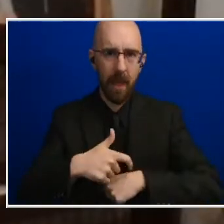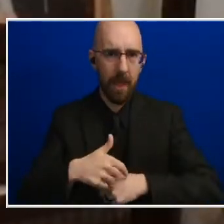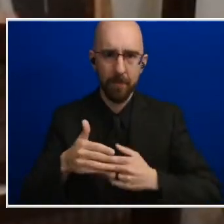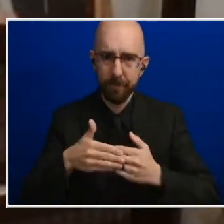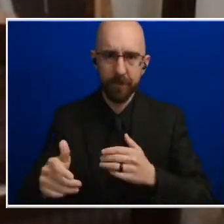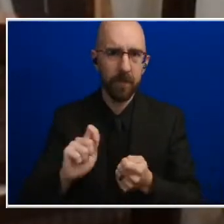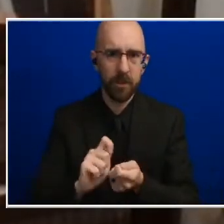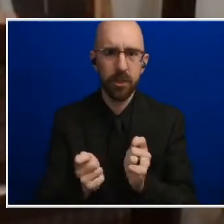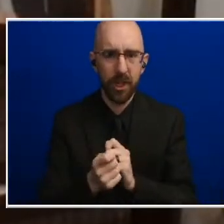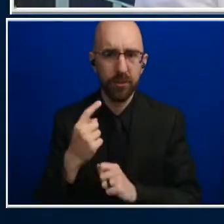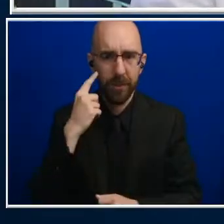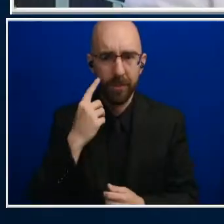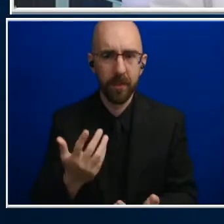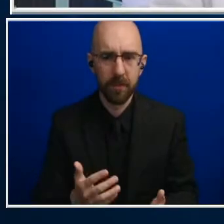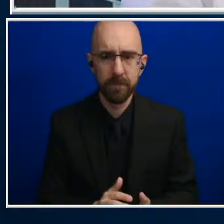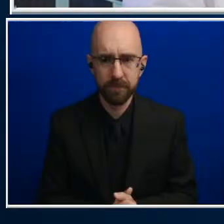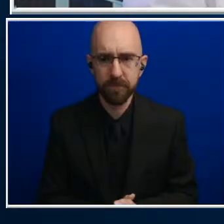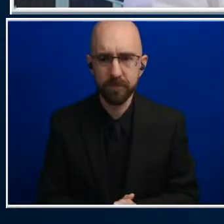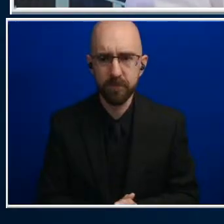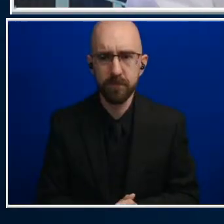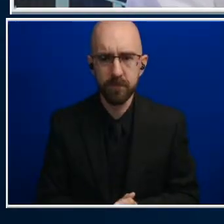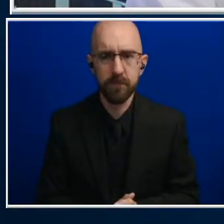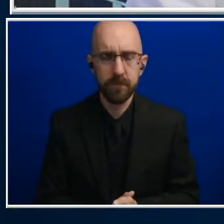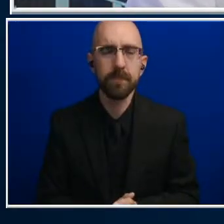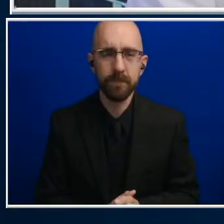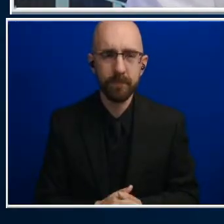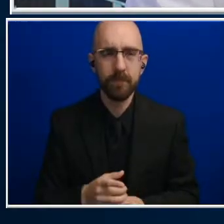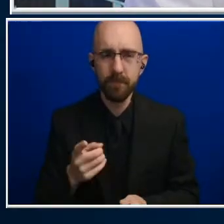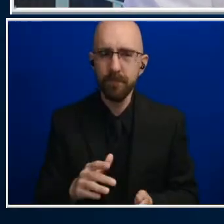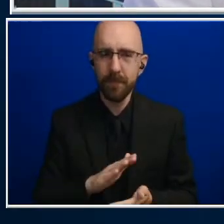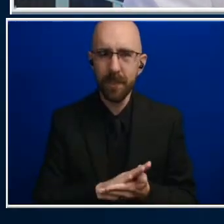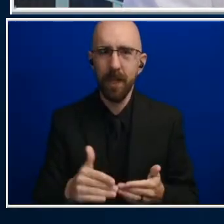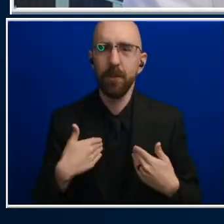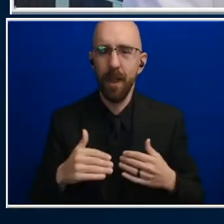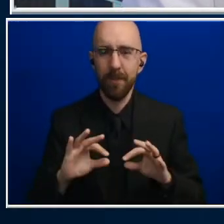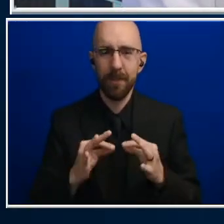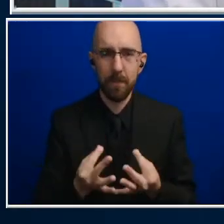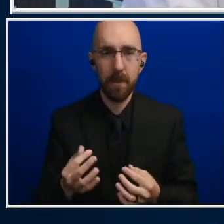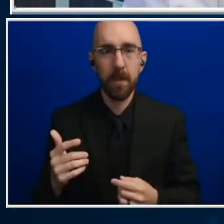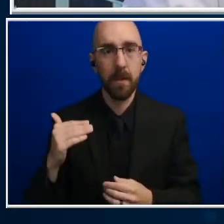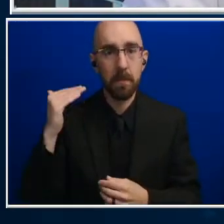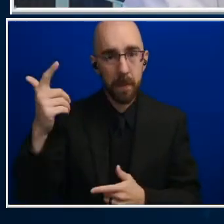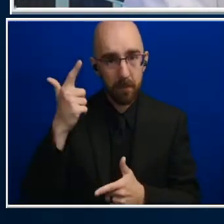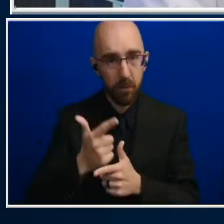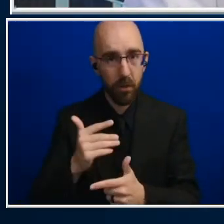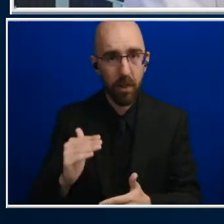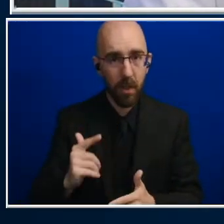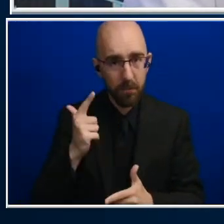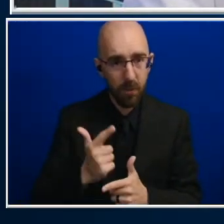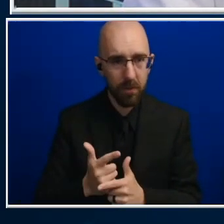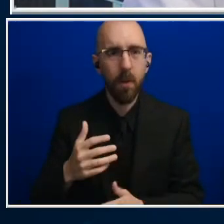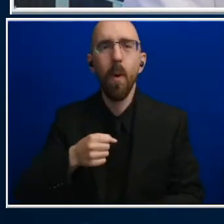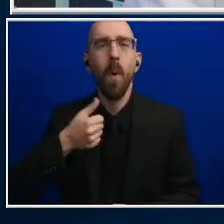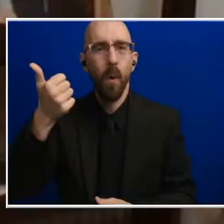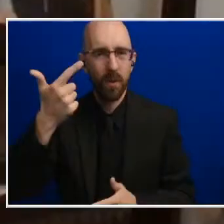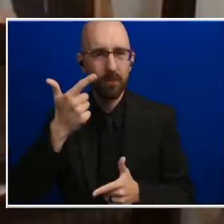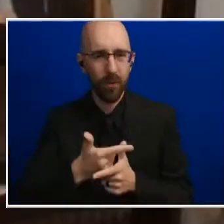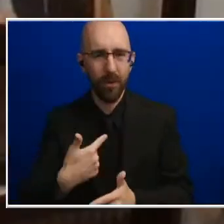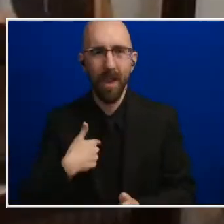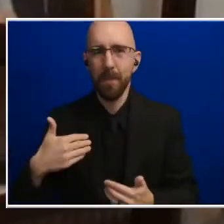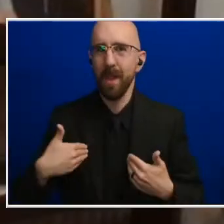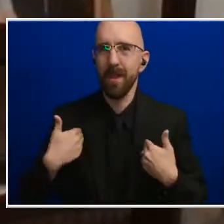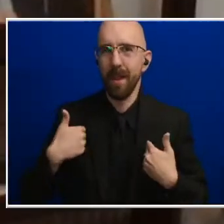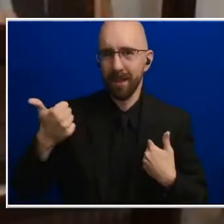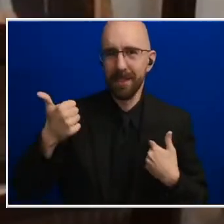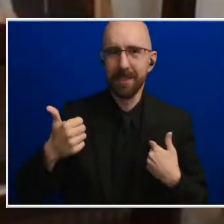think. Yeah, it's nice that you had family. Was that a big brother or a little brother? It was my oldest brother. I'm actually the youngest by